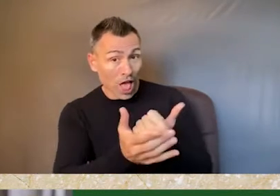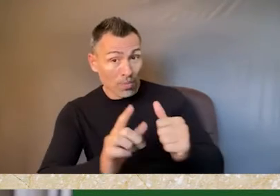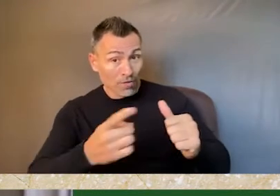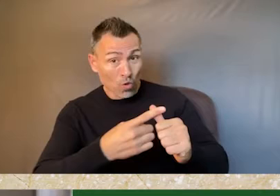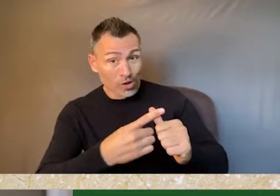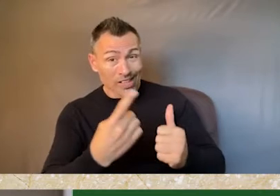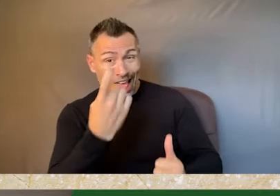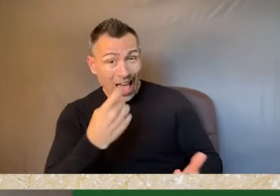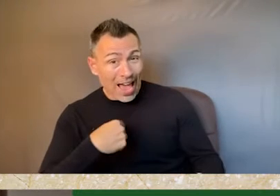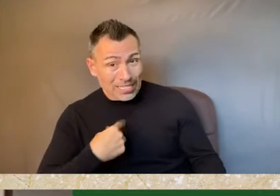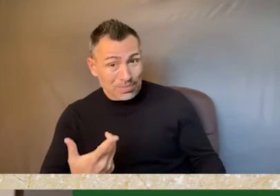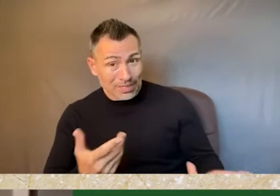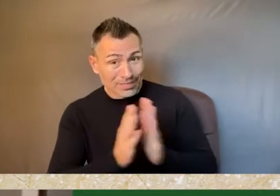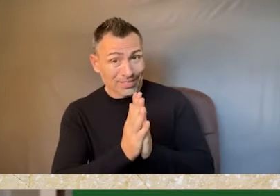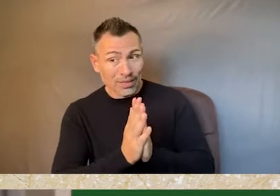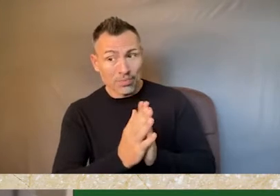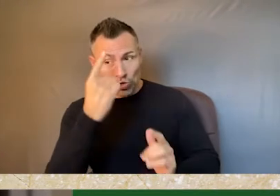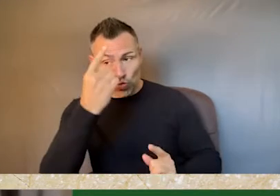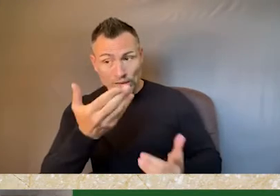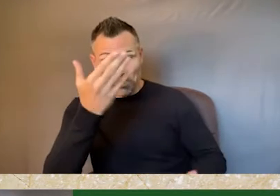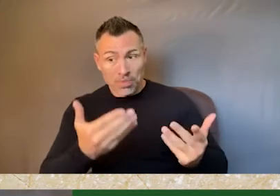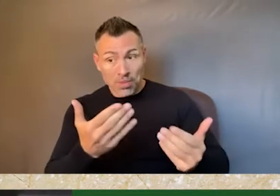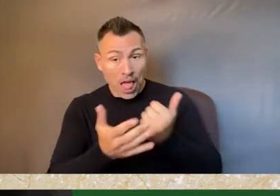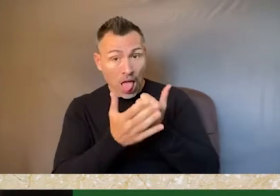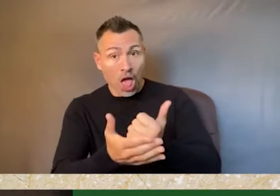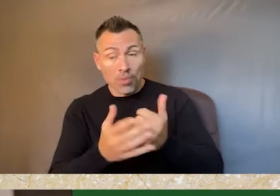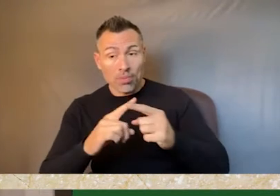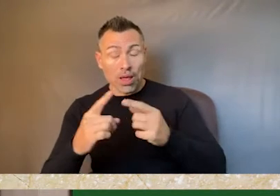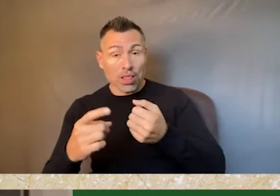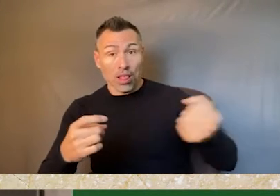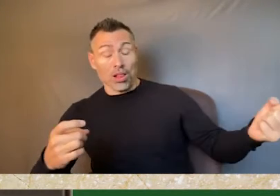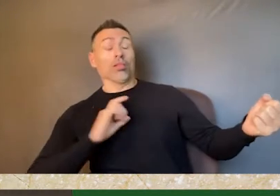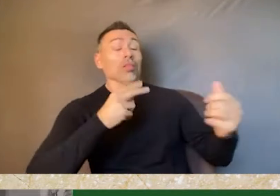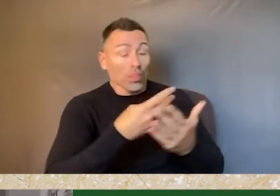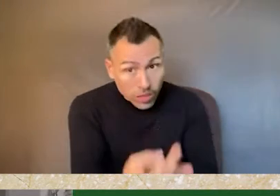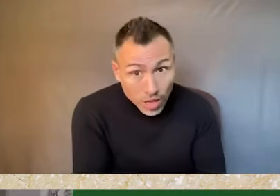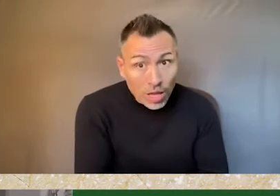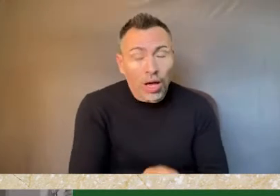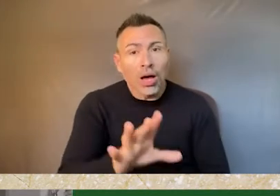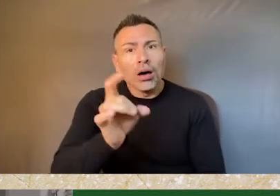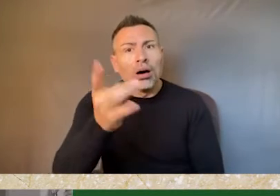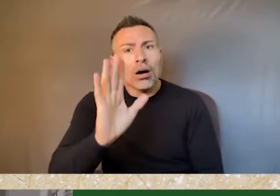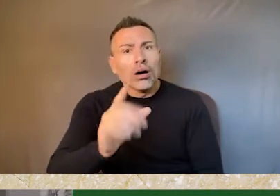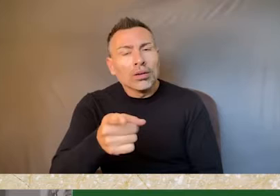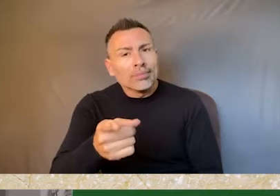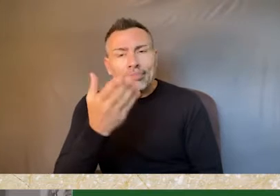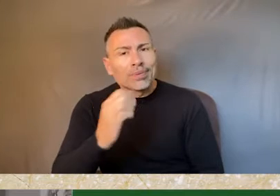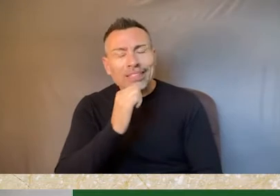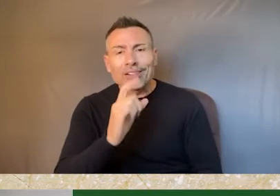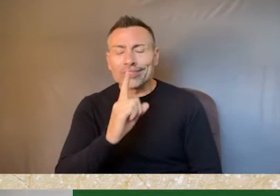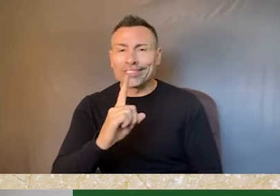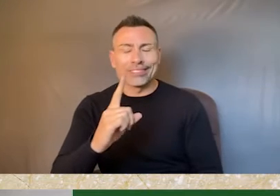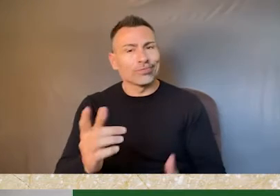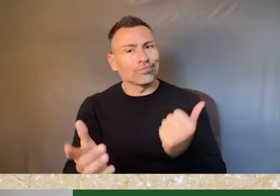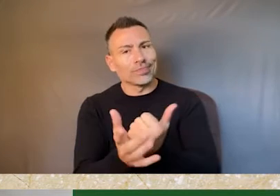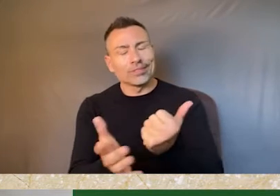first. What you think might be helping? I got you. Wait, ah! Oh no, might actually not.